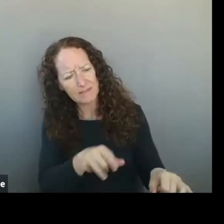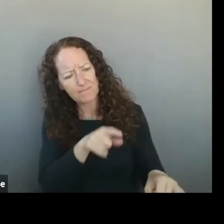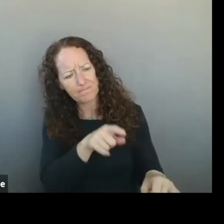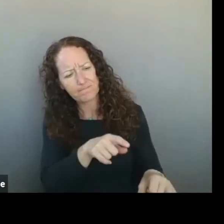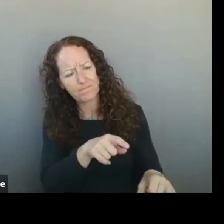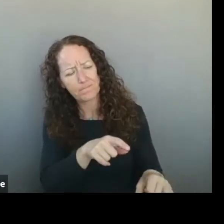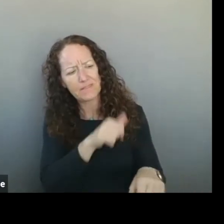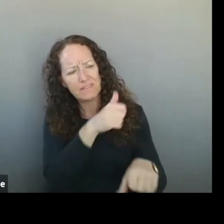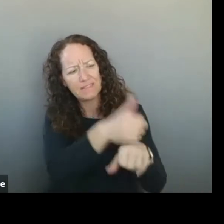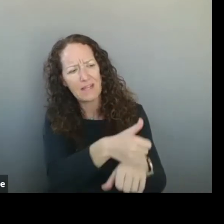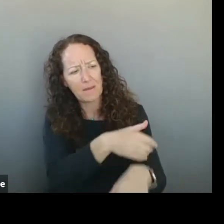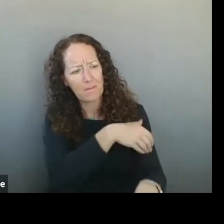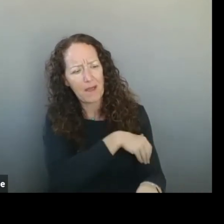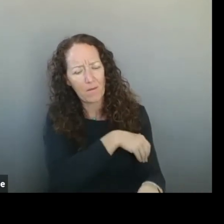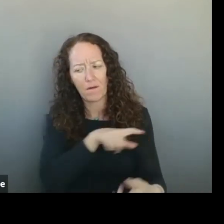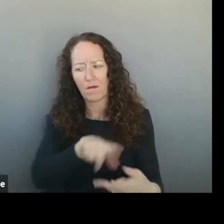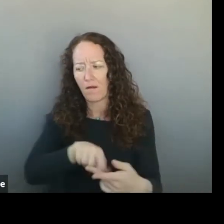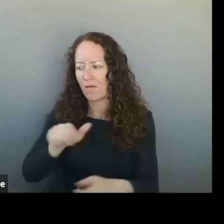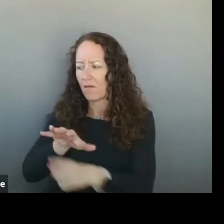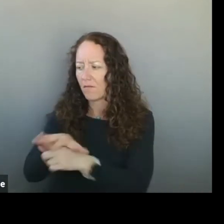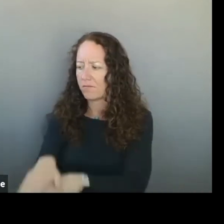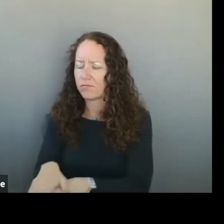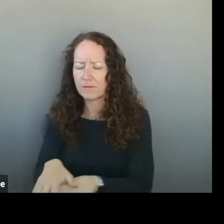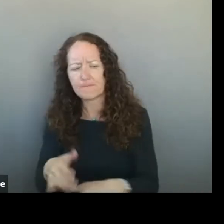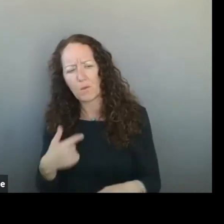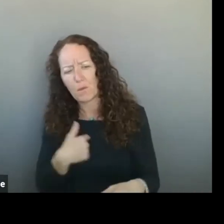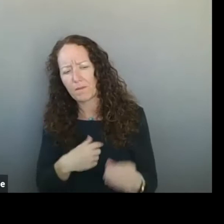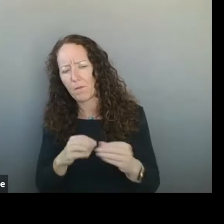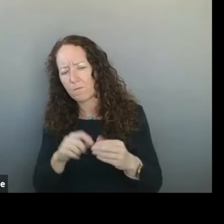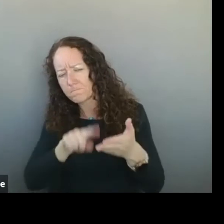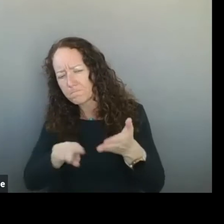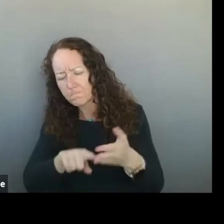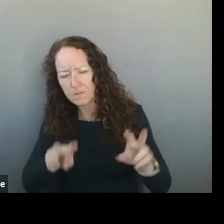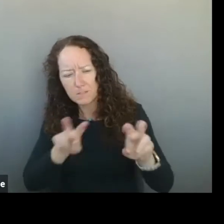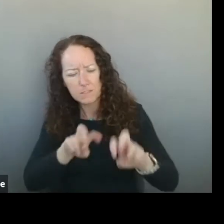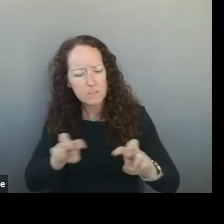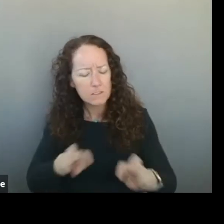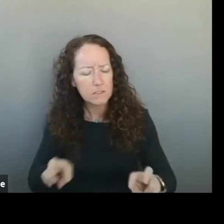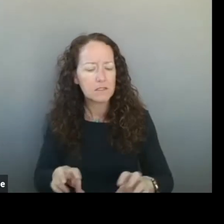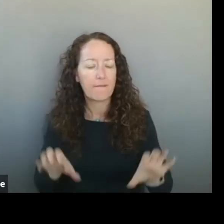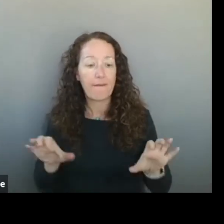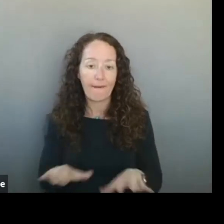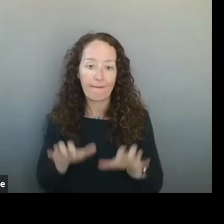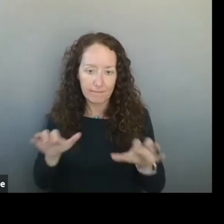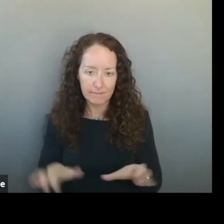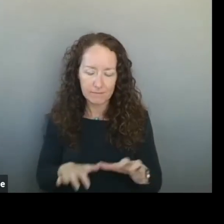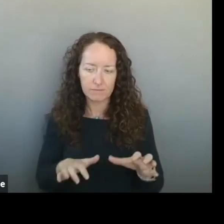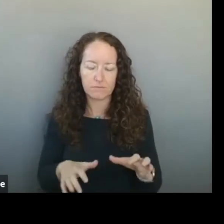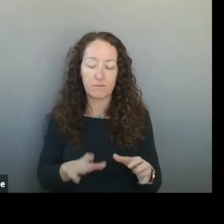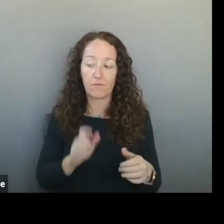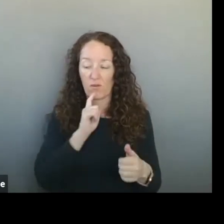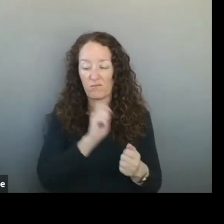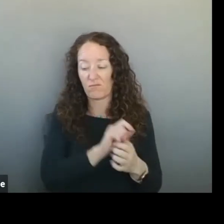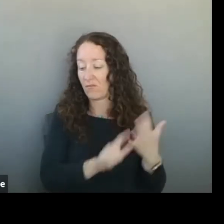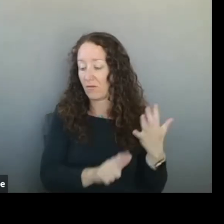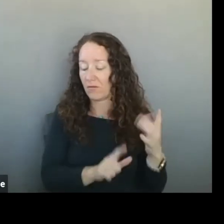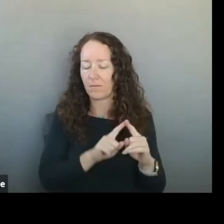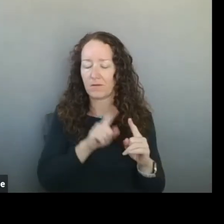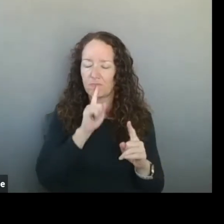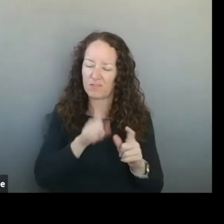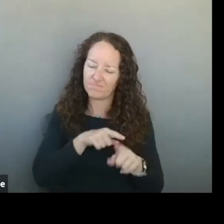so to all ends, but especially in ways that are relevant to our field and the way that we